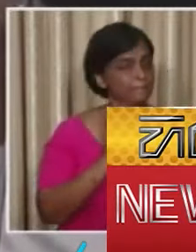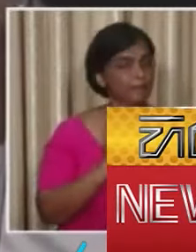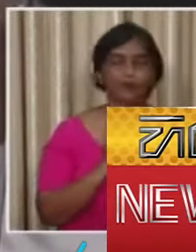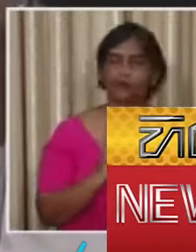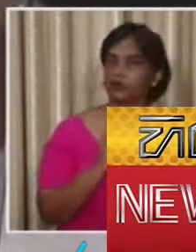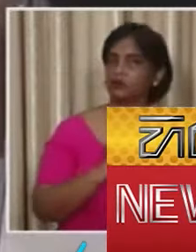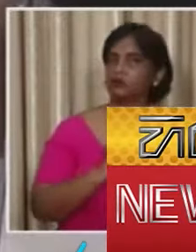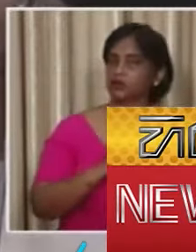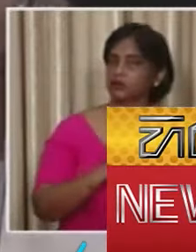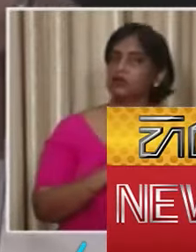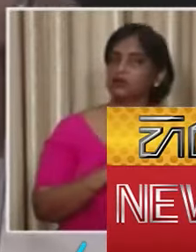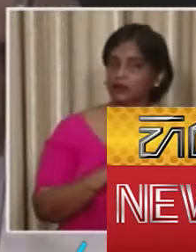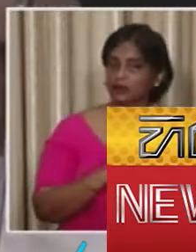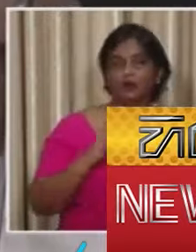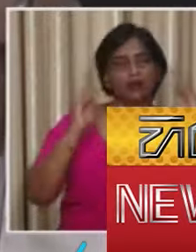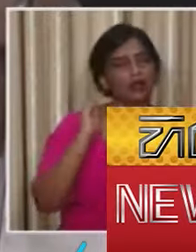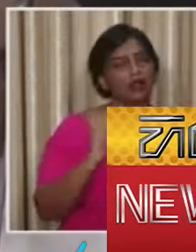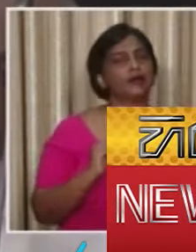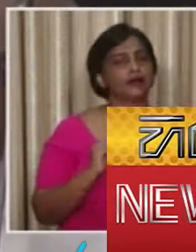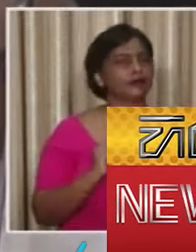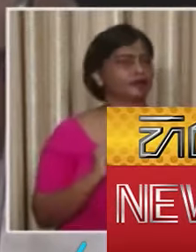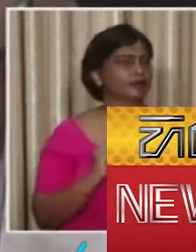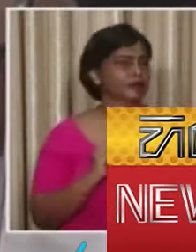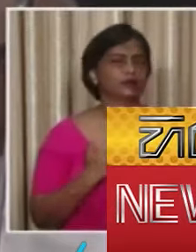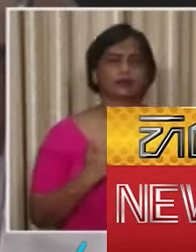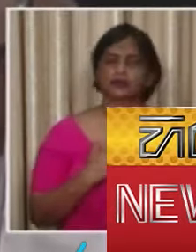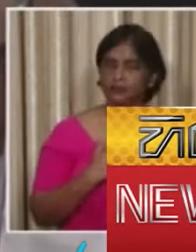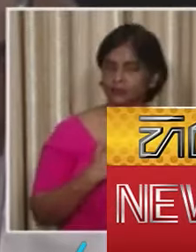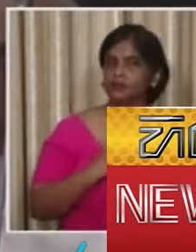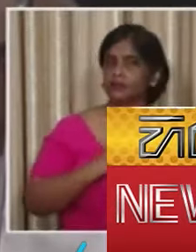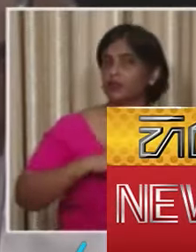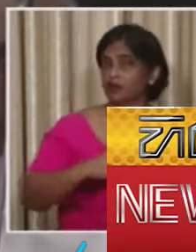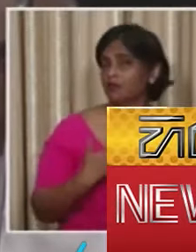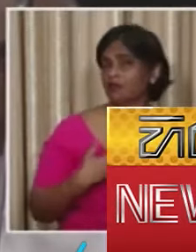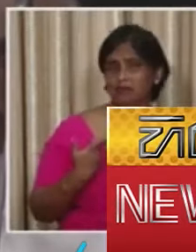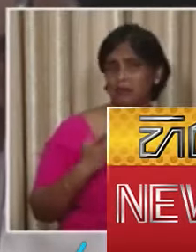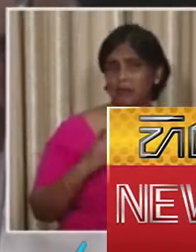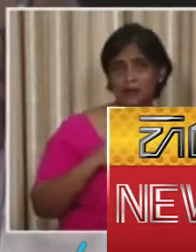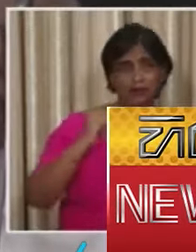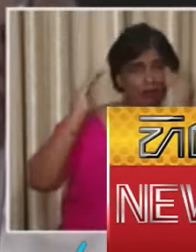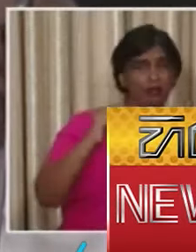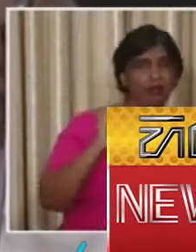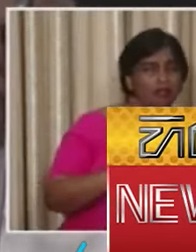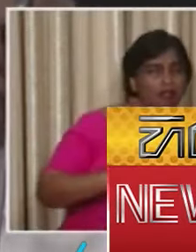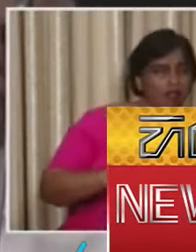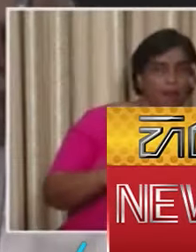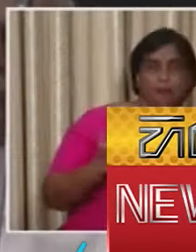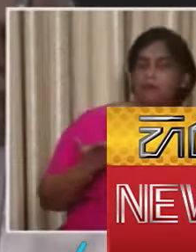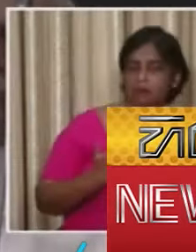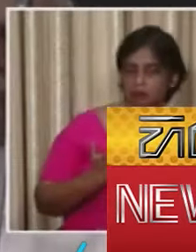low growth. We can't go on this journey any further. Therefore, while today is a major landmark and cause for